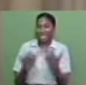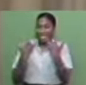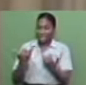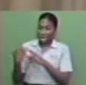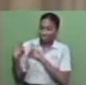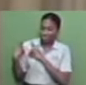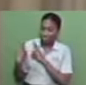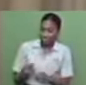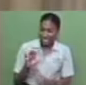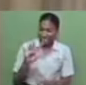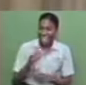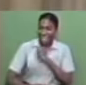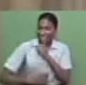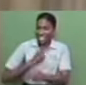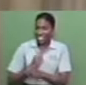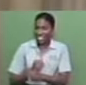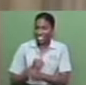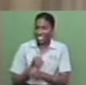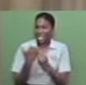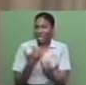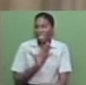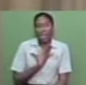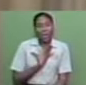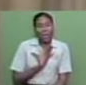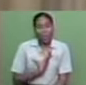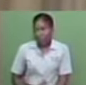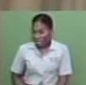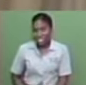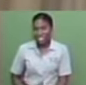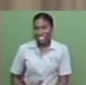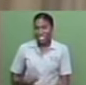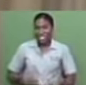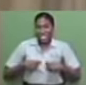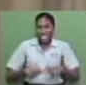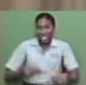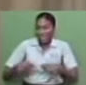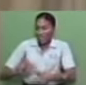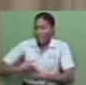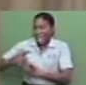later, they wish they had that program in place.